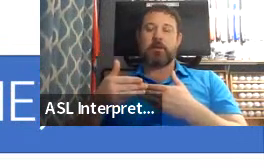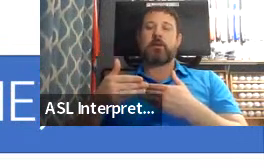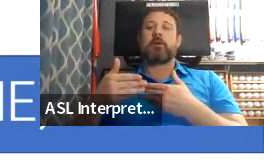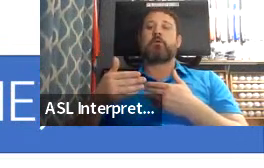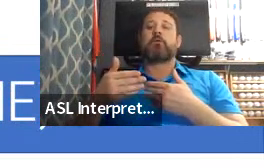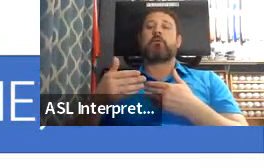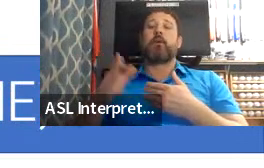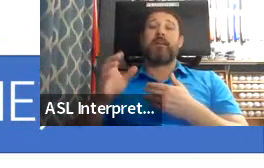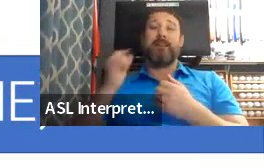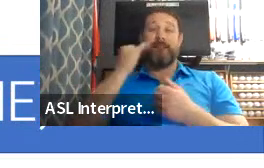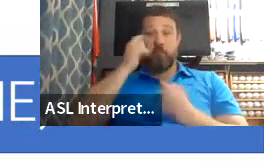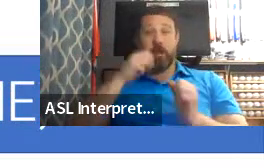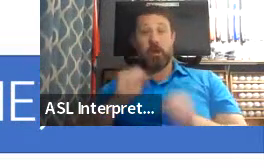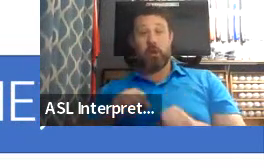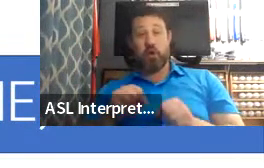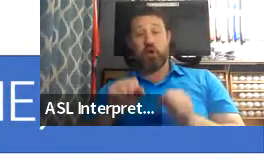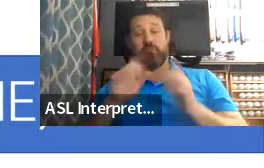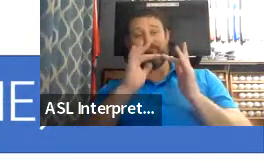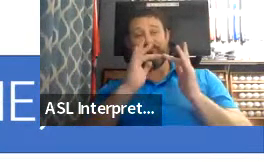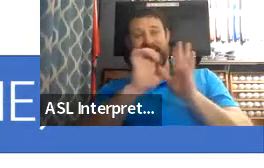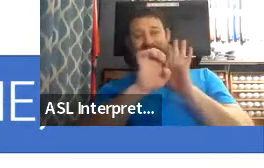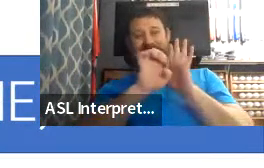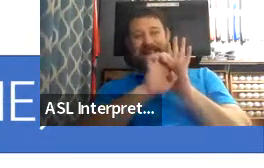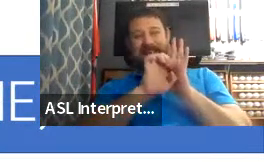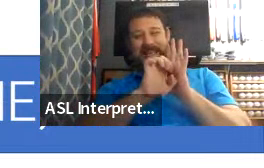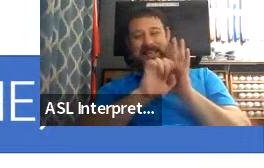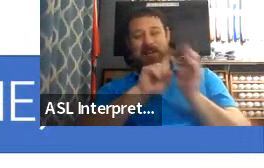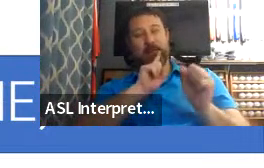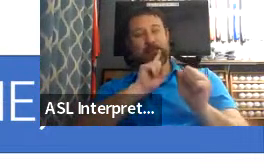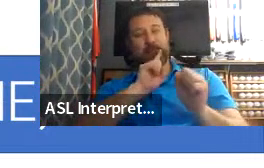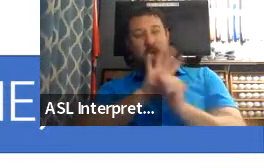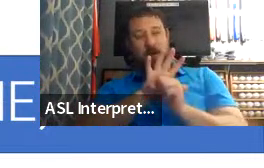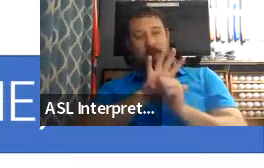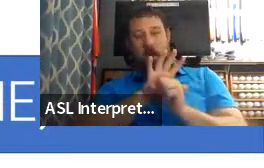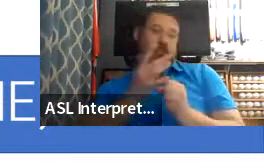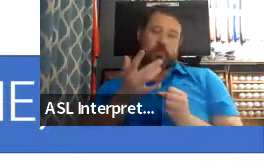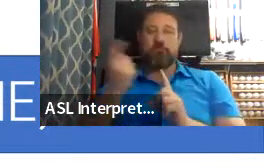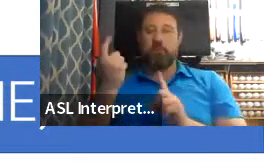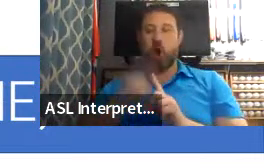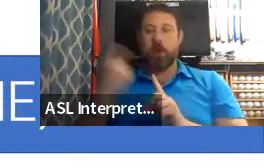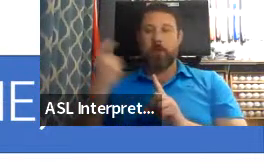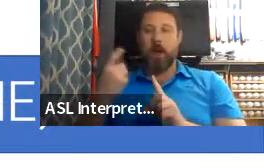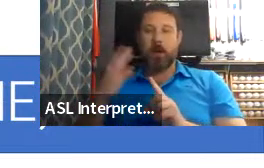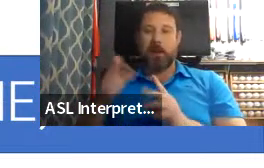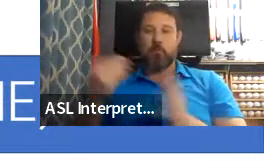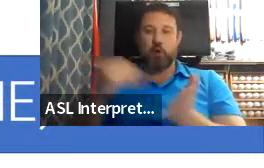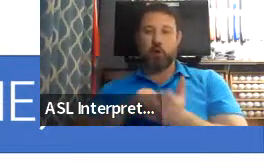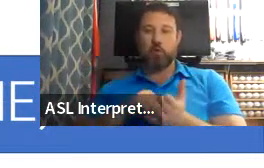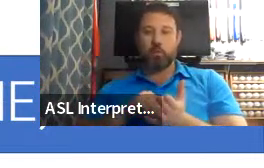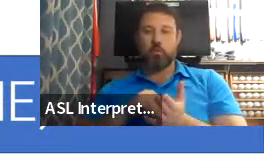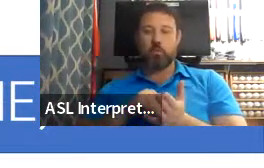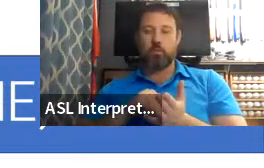to e-verify their information that we have on file, they were automatically renewed for Medi-Cal.